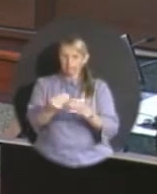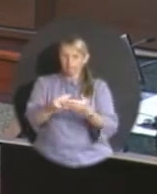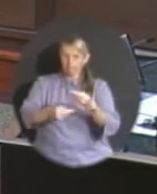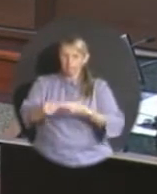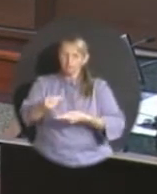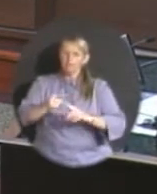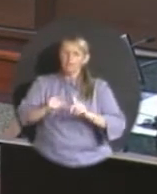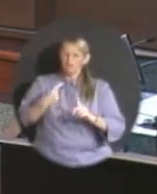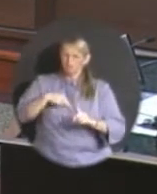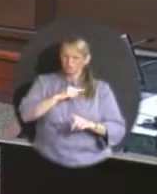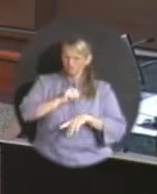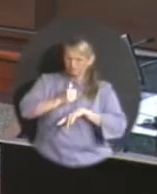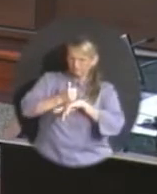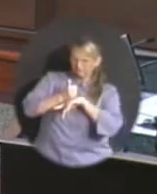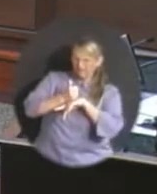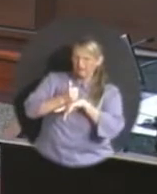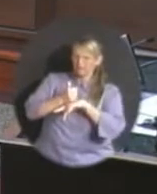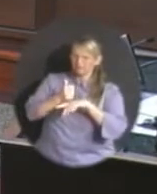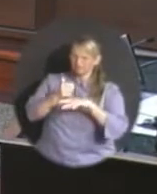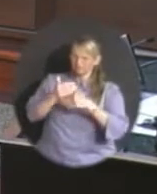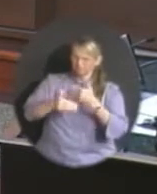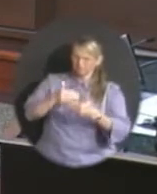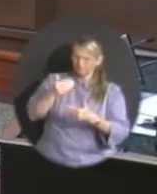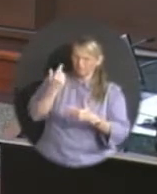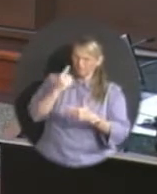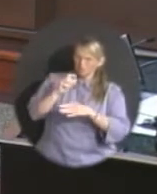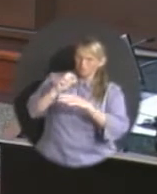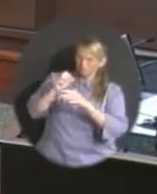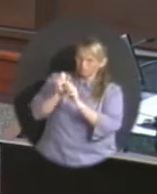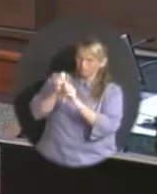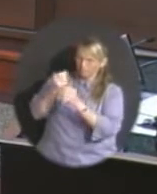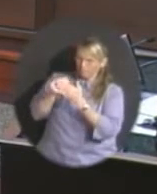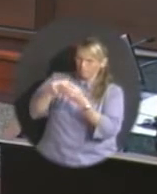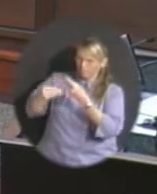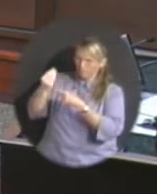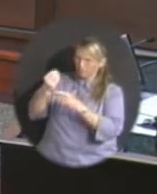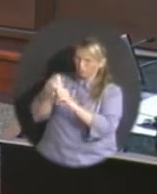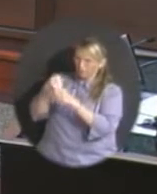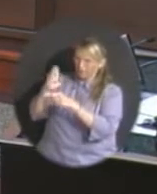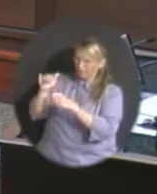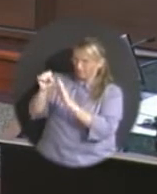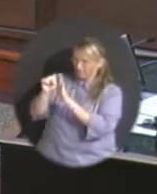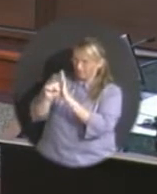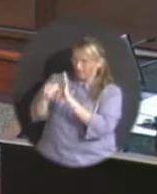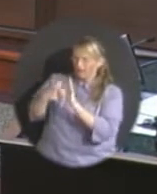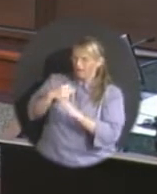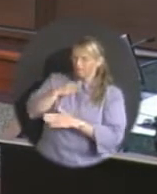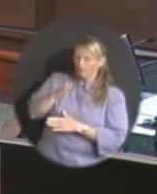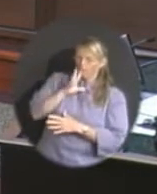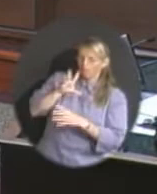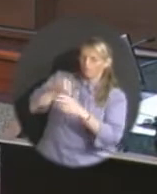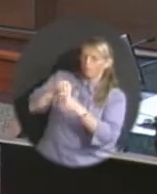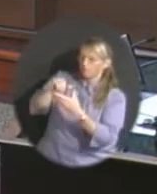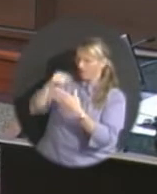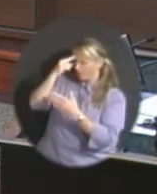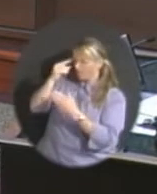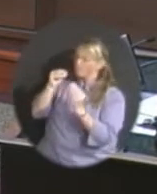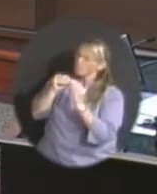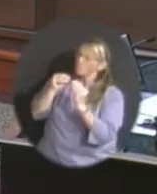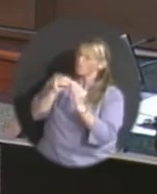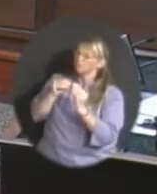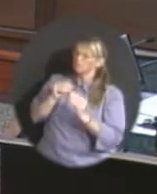the state, guys? I've never had that conversation. I think that would be more with senators and representatives that